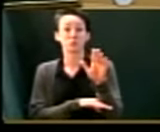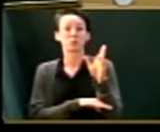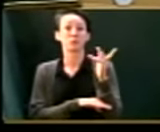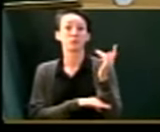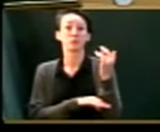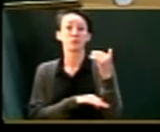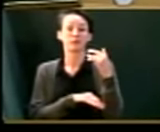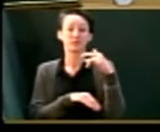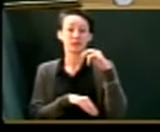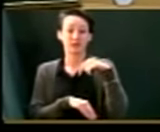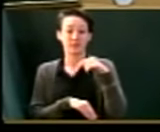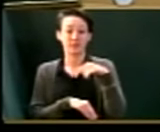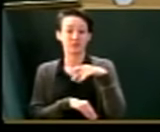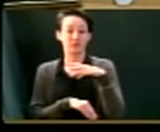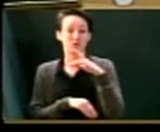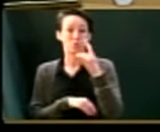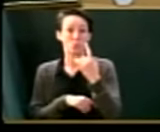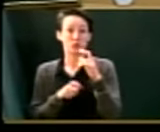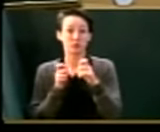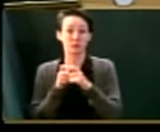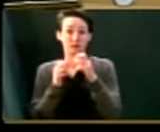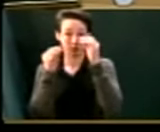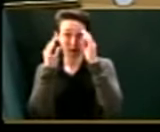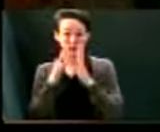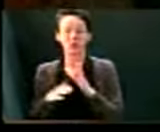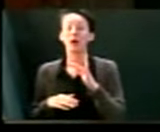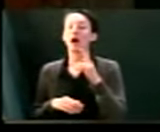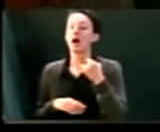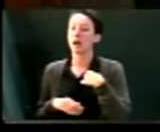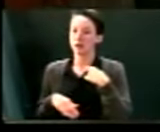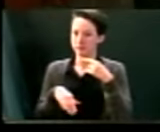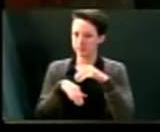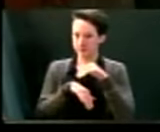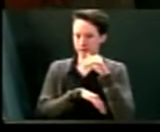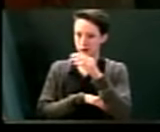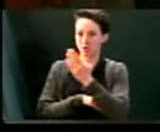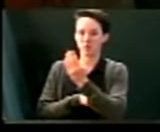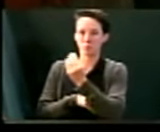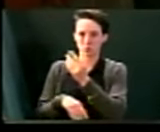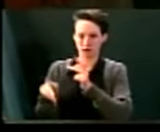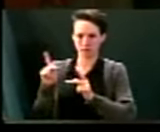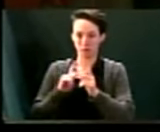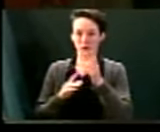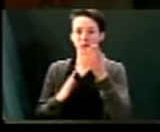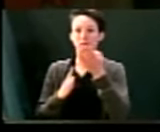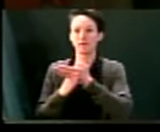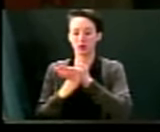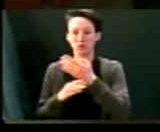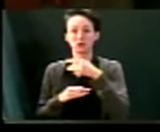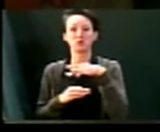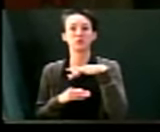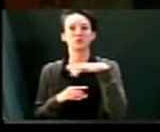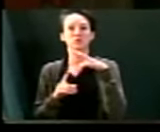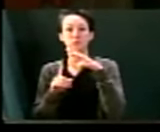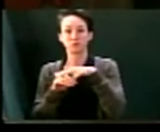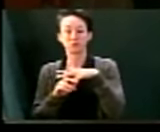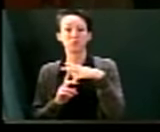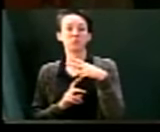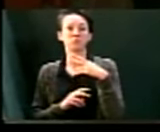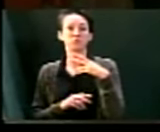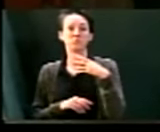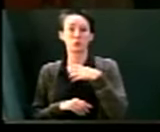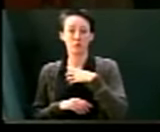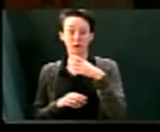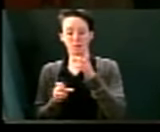to this one particular teacher. Then I sent it to the 14 people who had filed a grievance to make sure